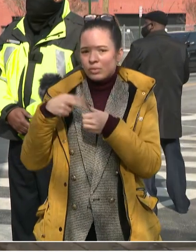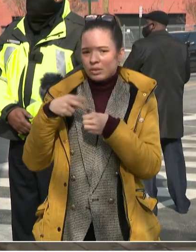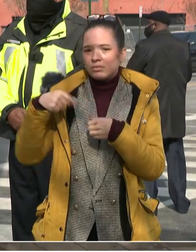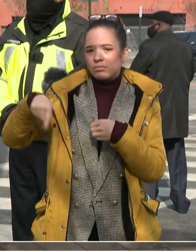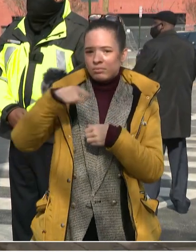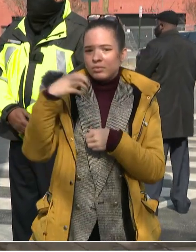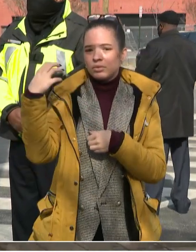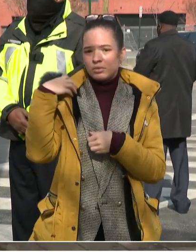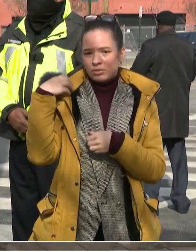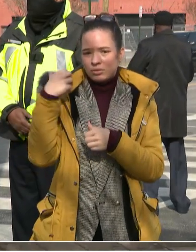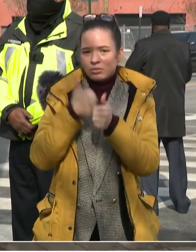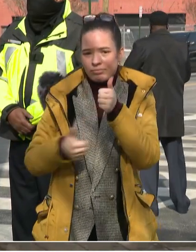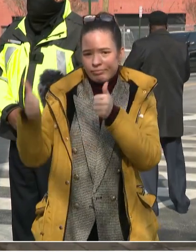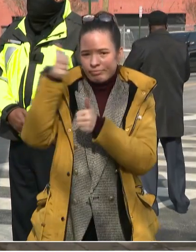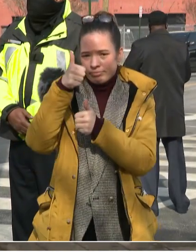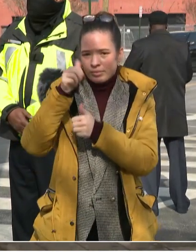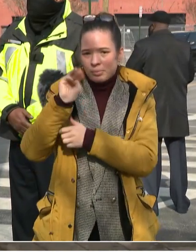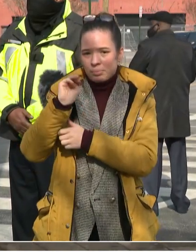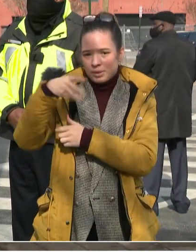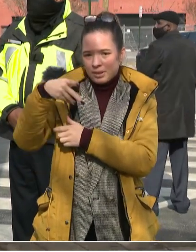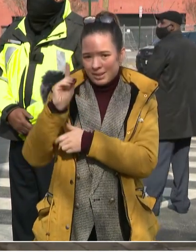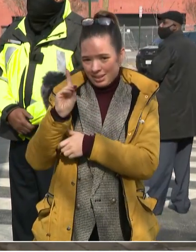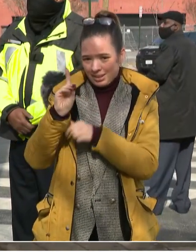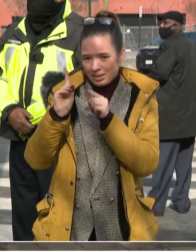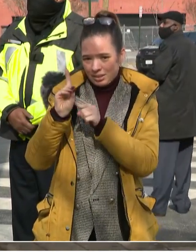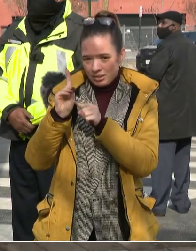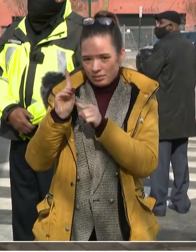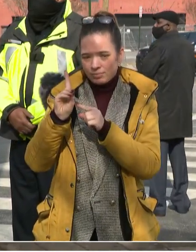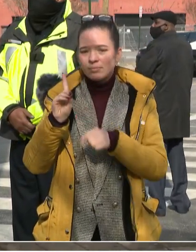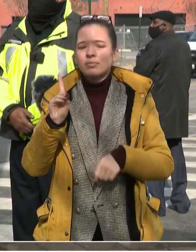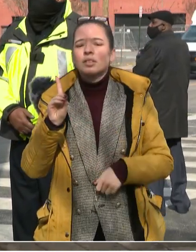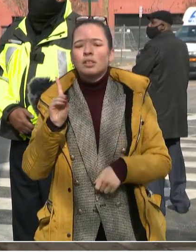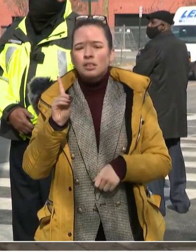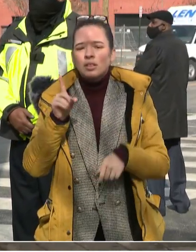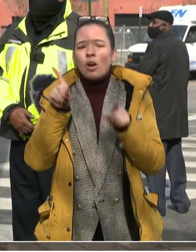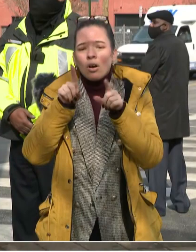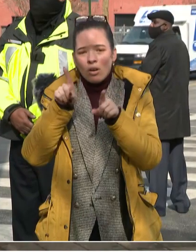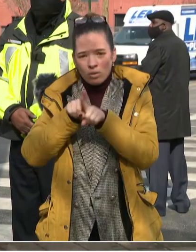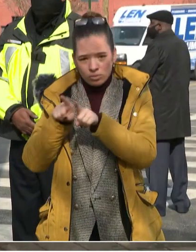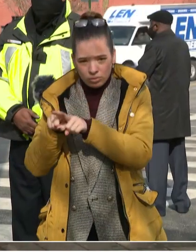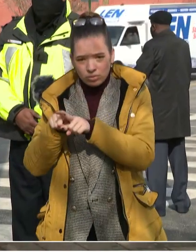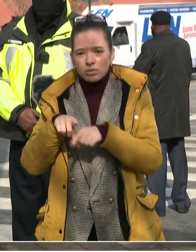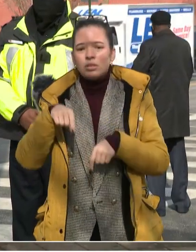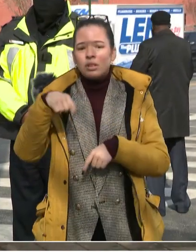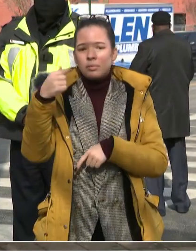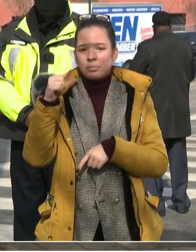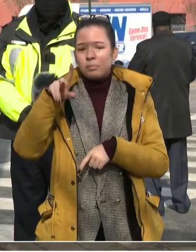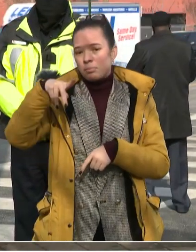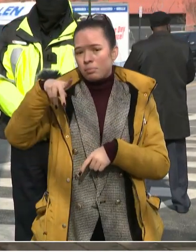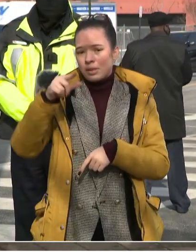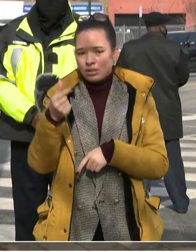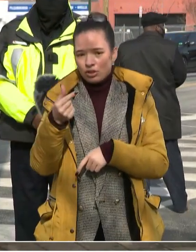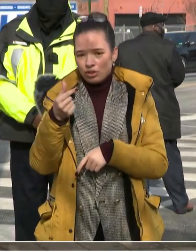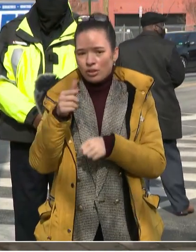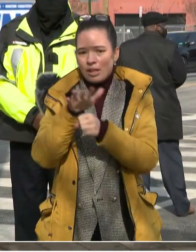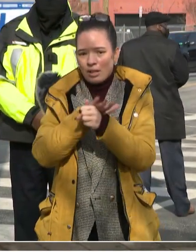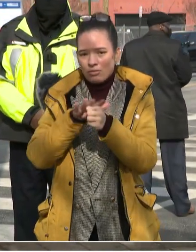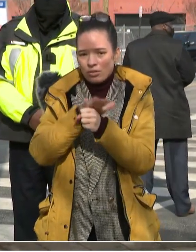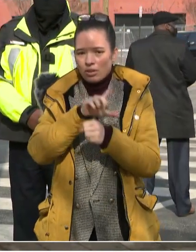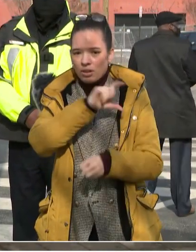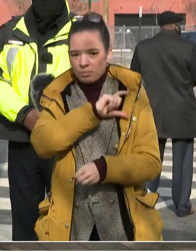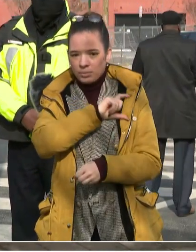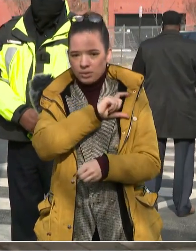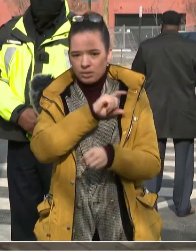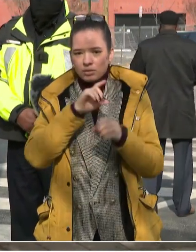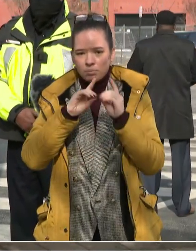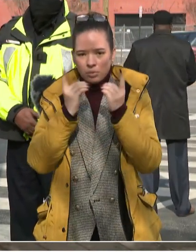Metropolitan Police Department and the Prince George's County Police Department. We're here today in Marvin Gaye